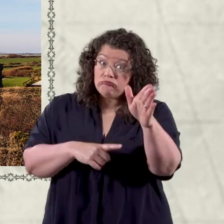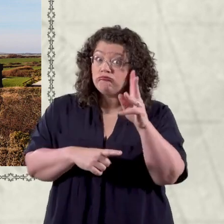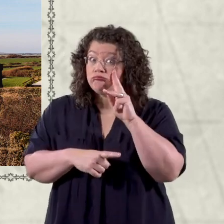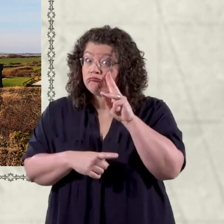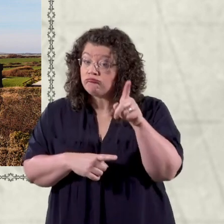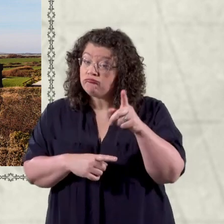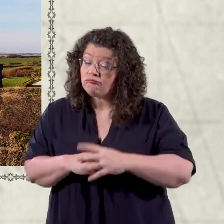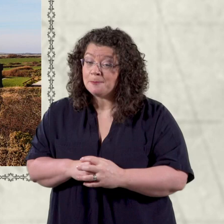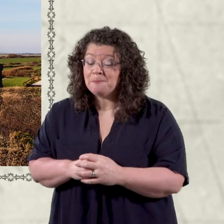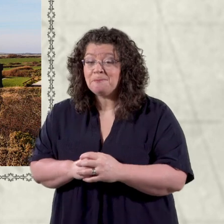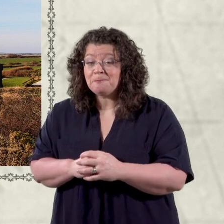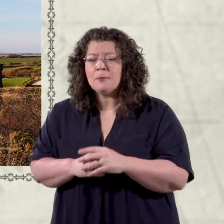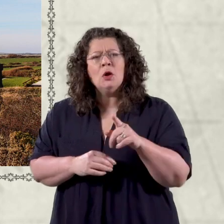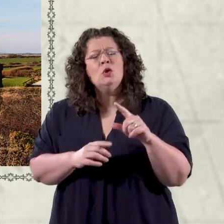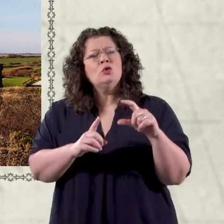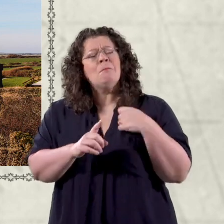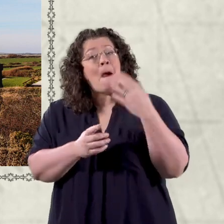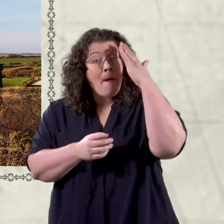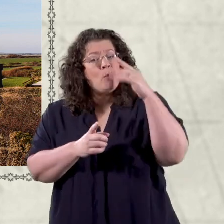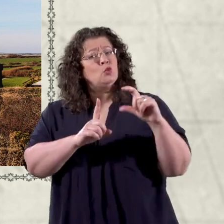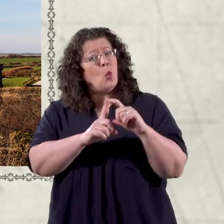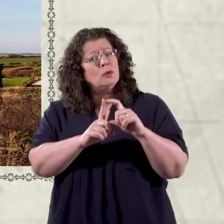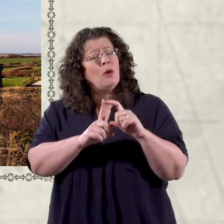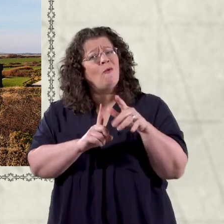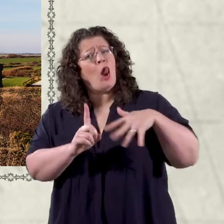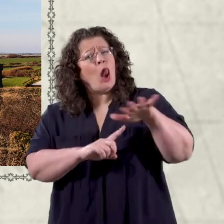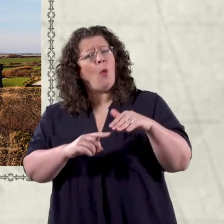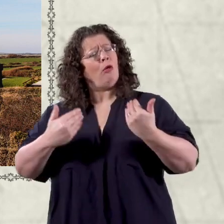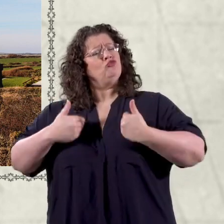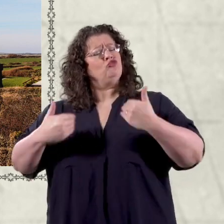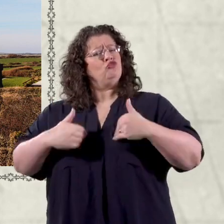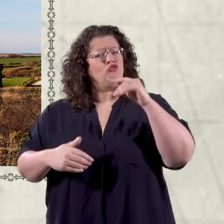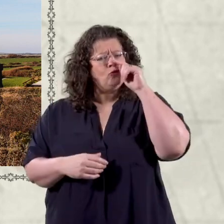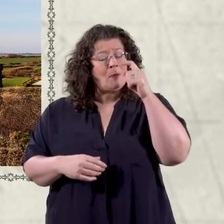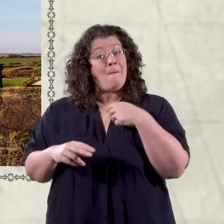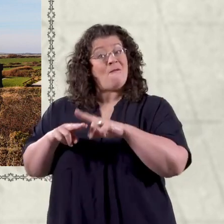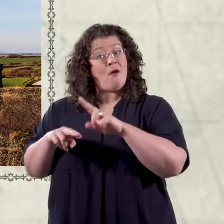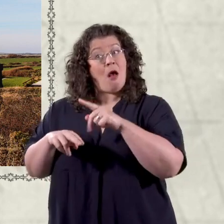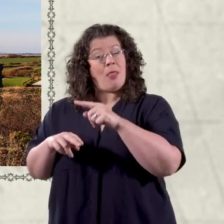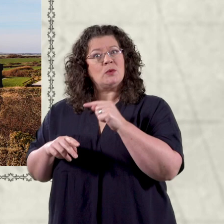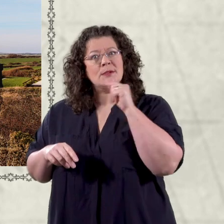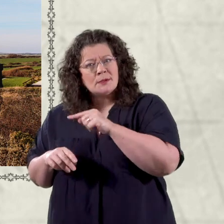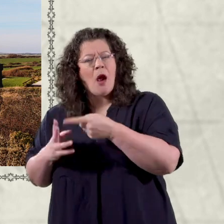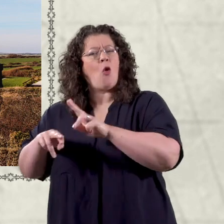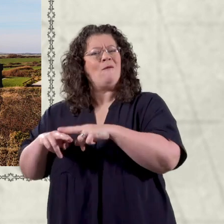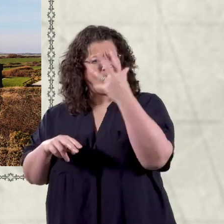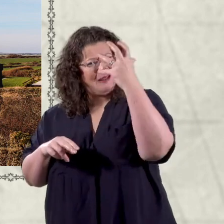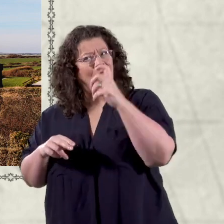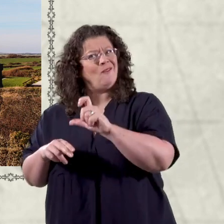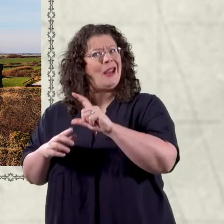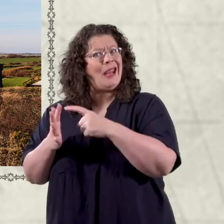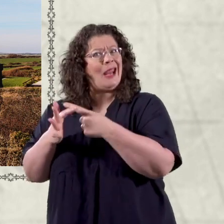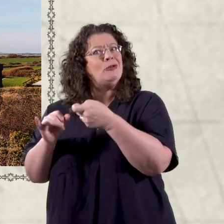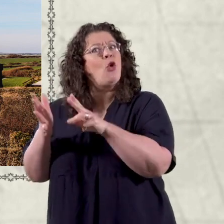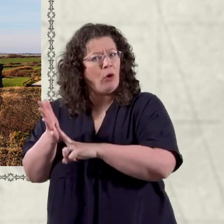Non, you see. She was the daughter of a local nobleman, and my father was the son of the King of